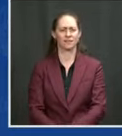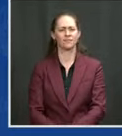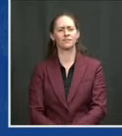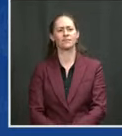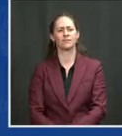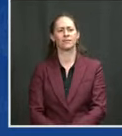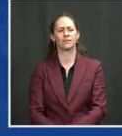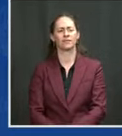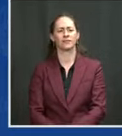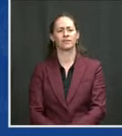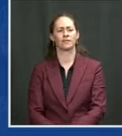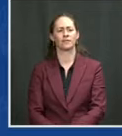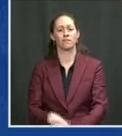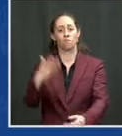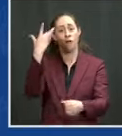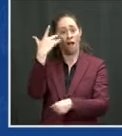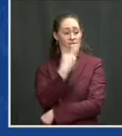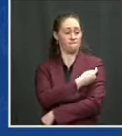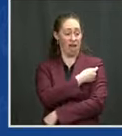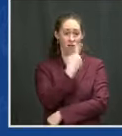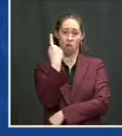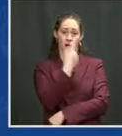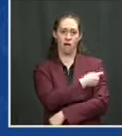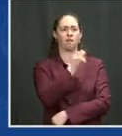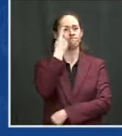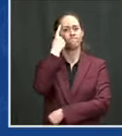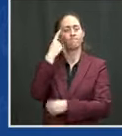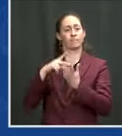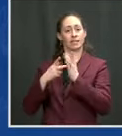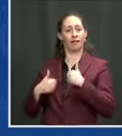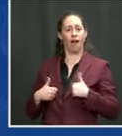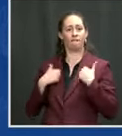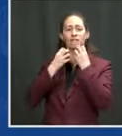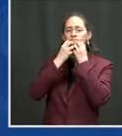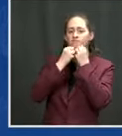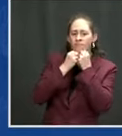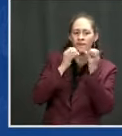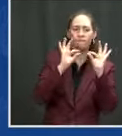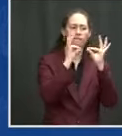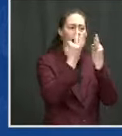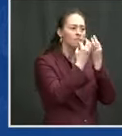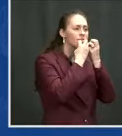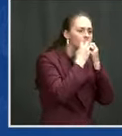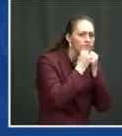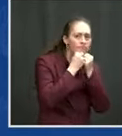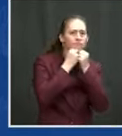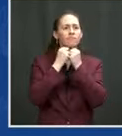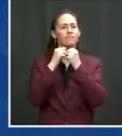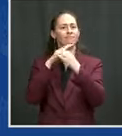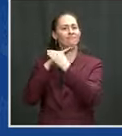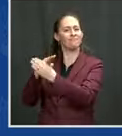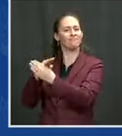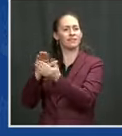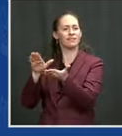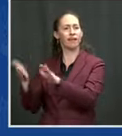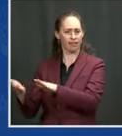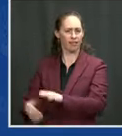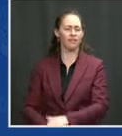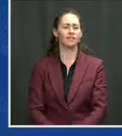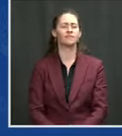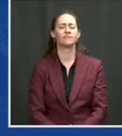saved, a family kept whole. So Maine is doubling down on access, especially in hard-to-reach communities and for people who are hesitant.